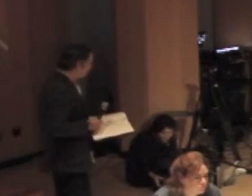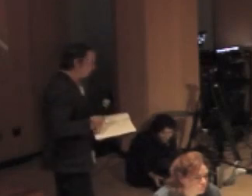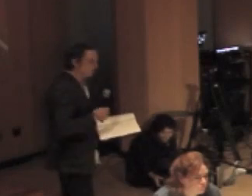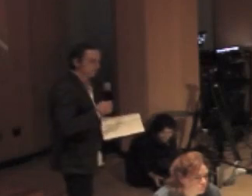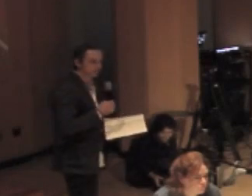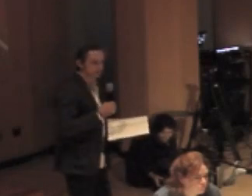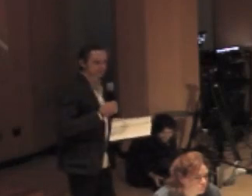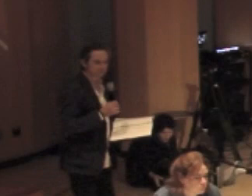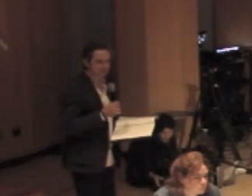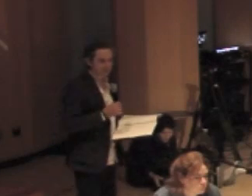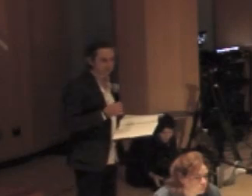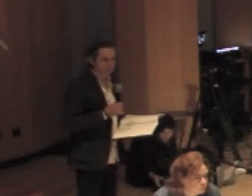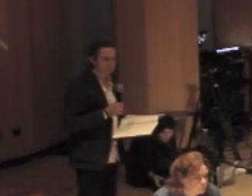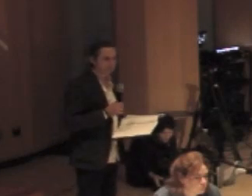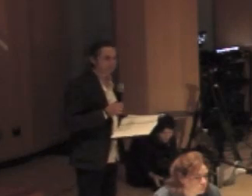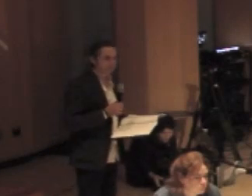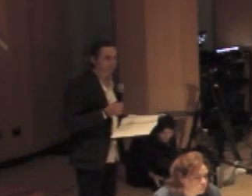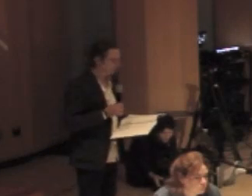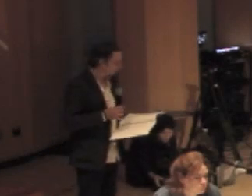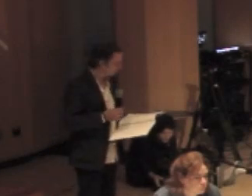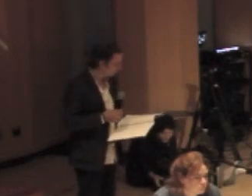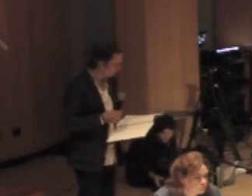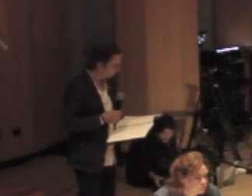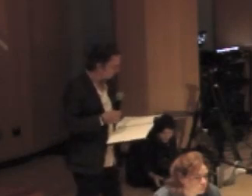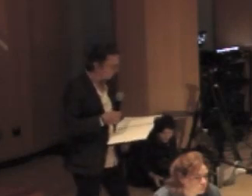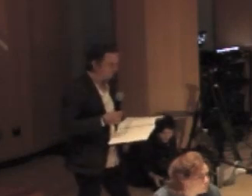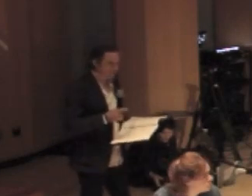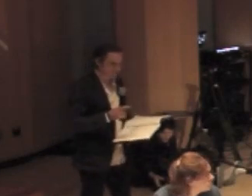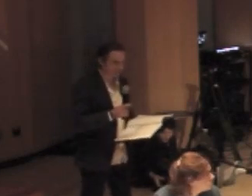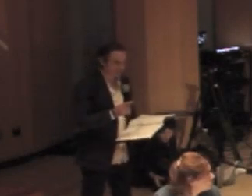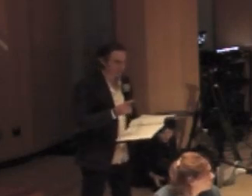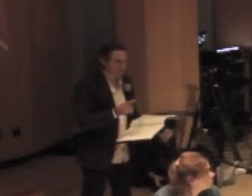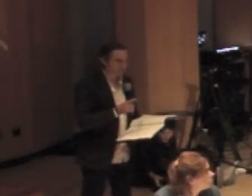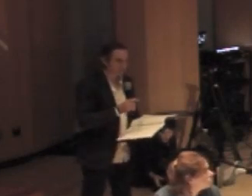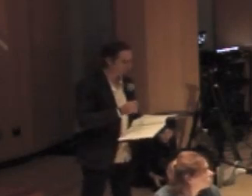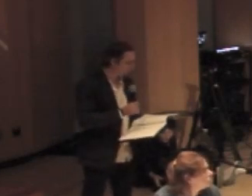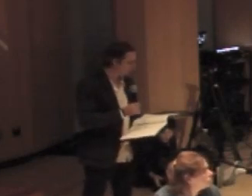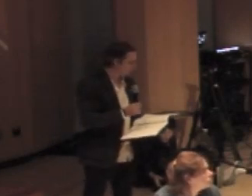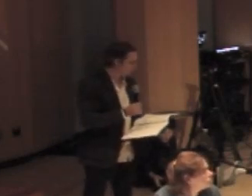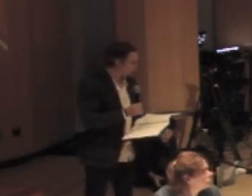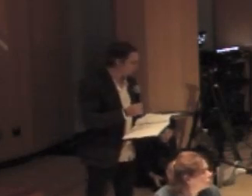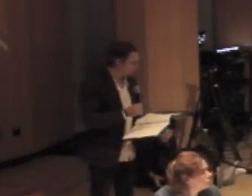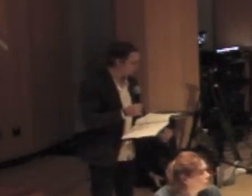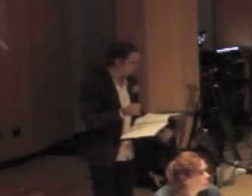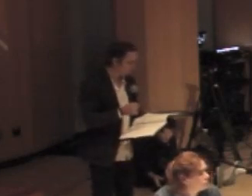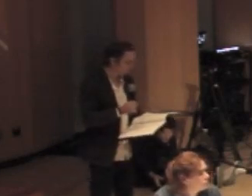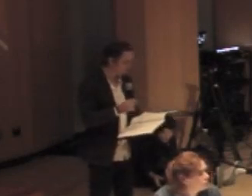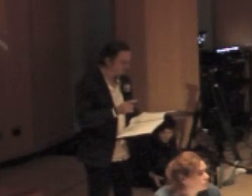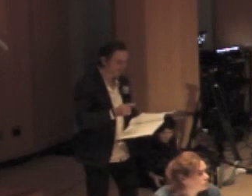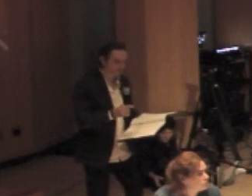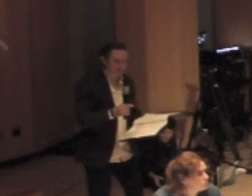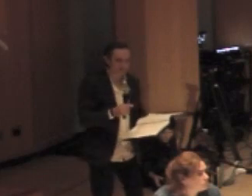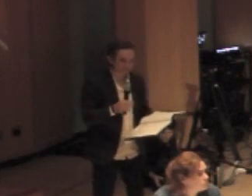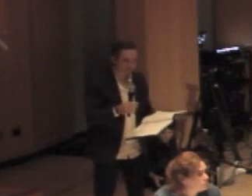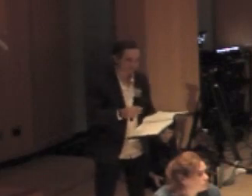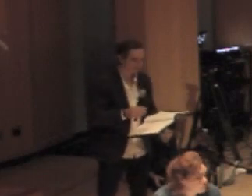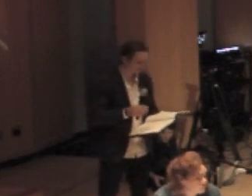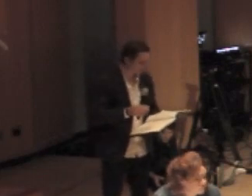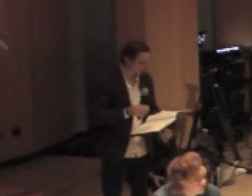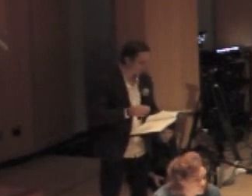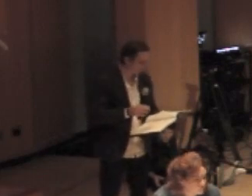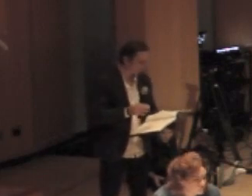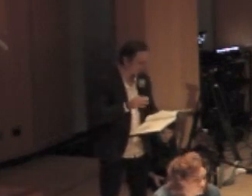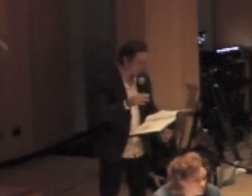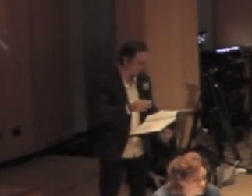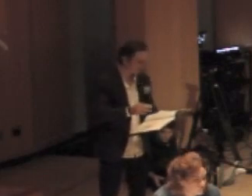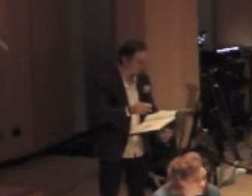over but hey yeah just now yeah just now while I while I was